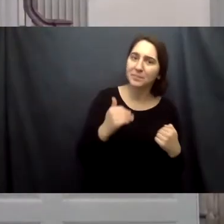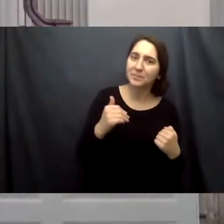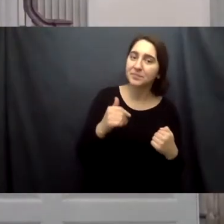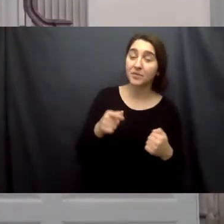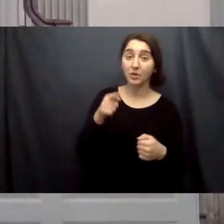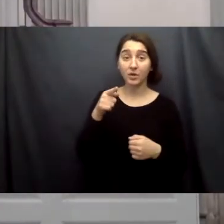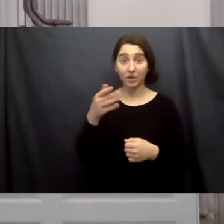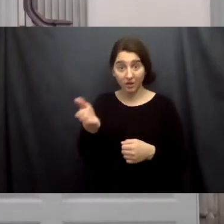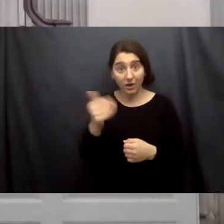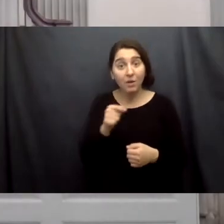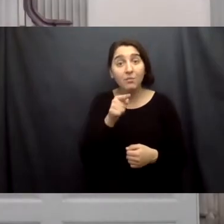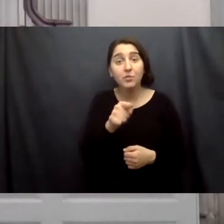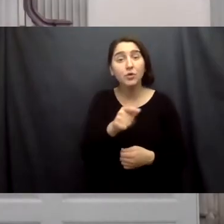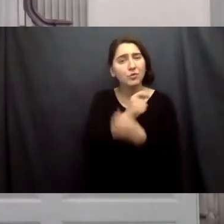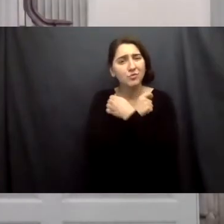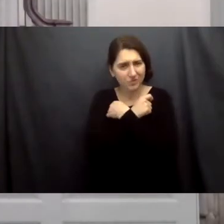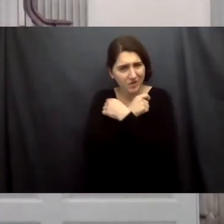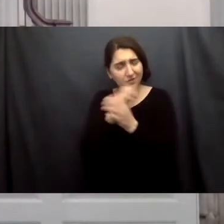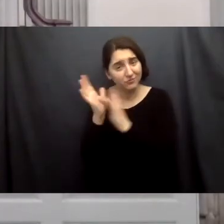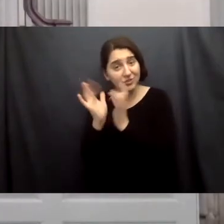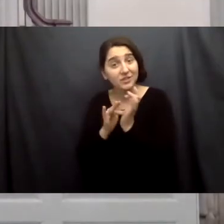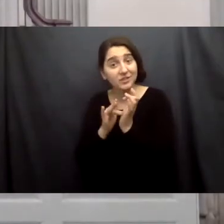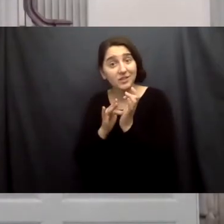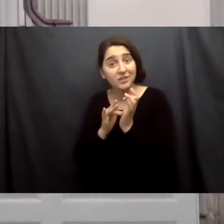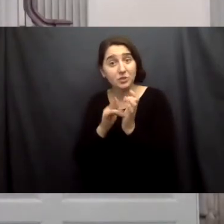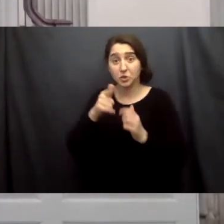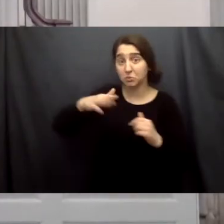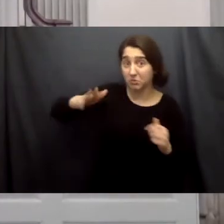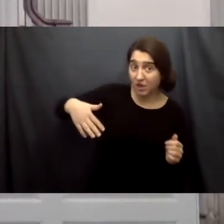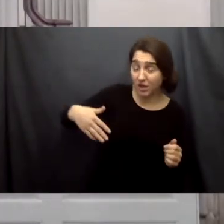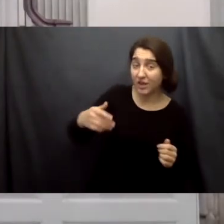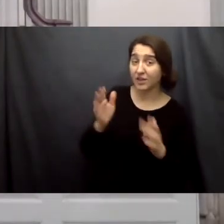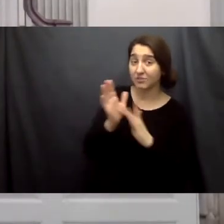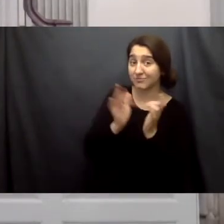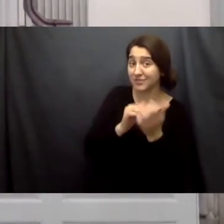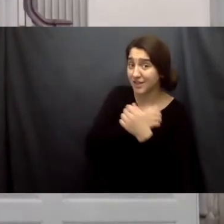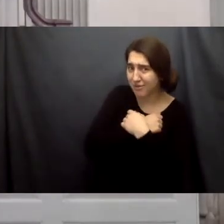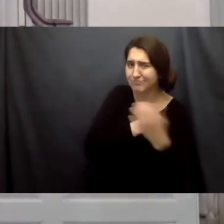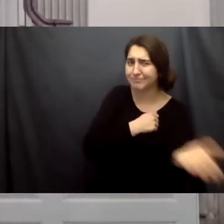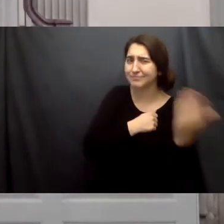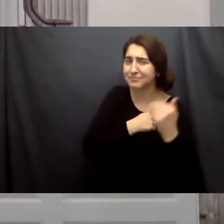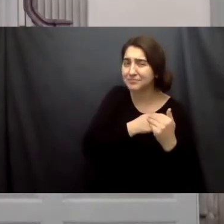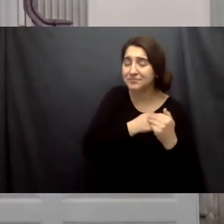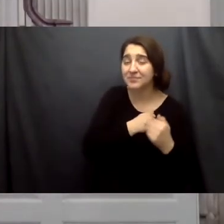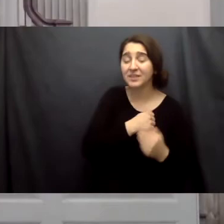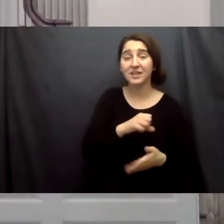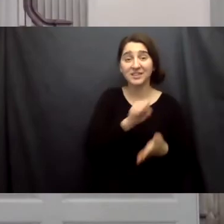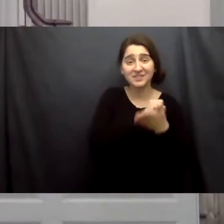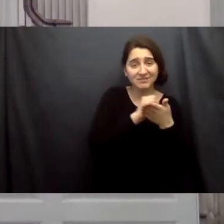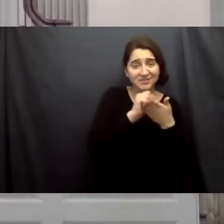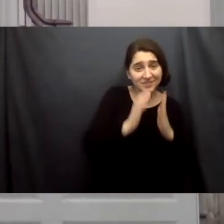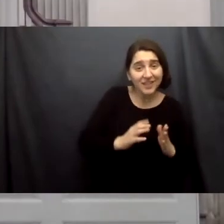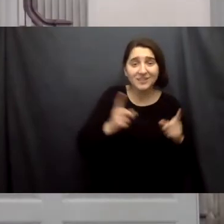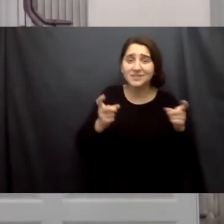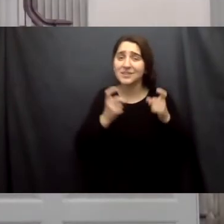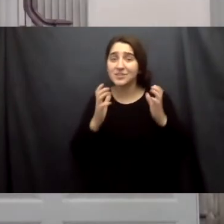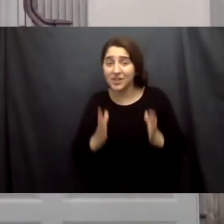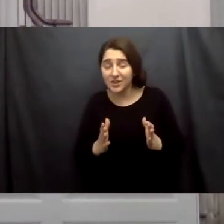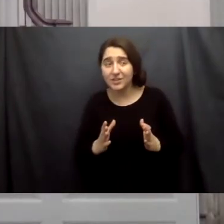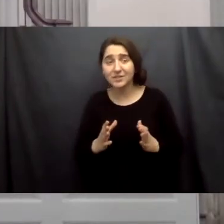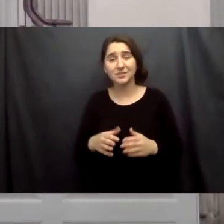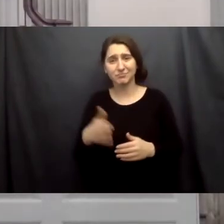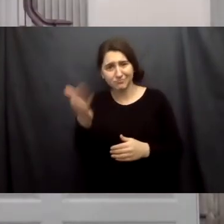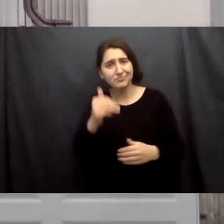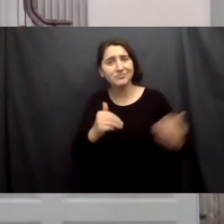Come, you who love Jesus and you who wish you could. Come, sinners and saints,